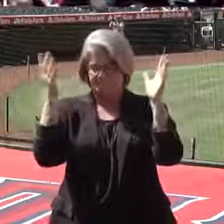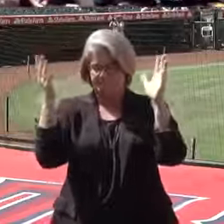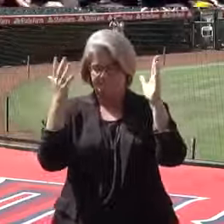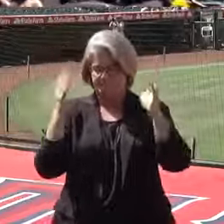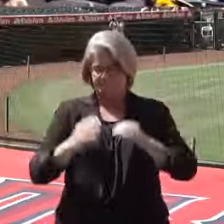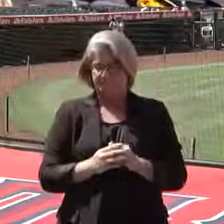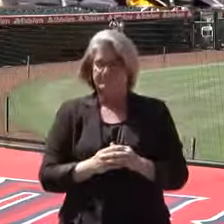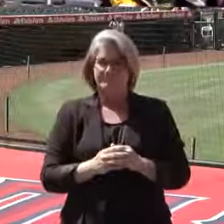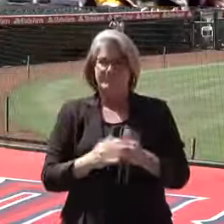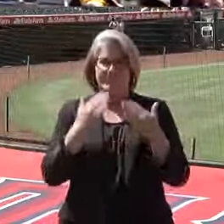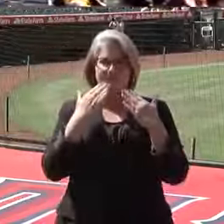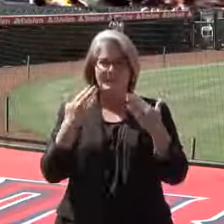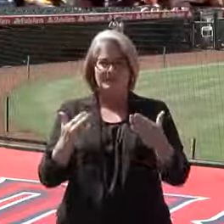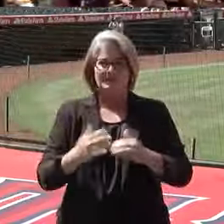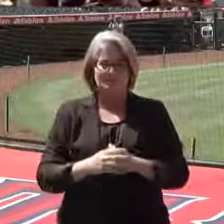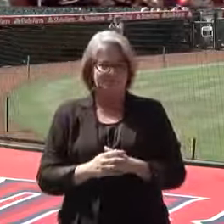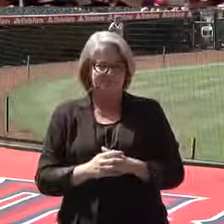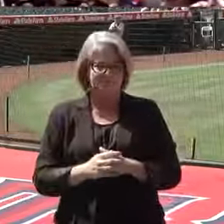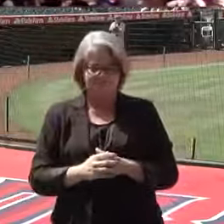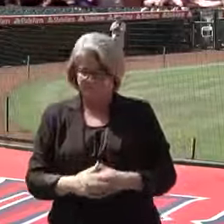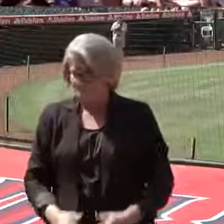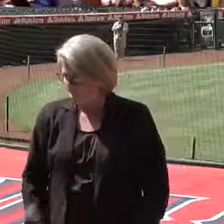Thank you.